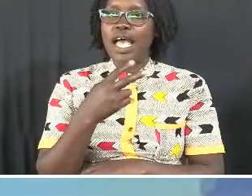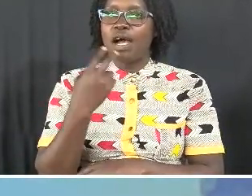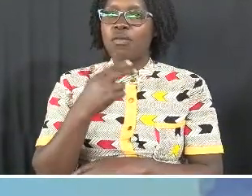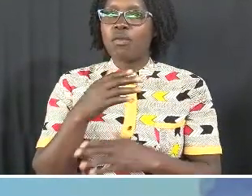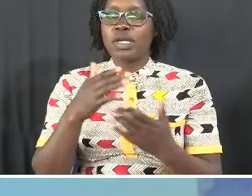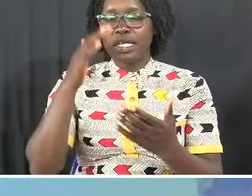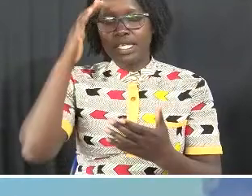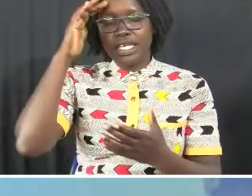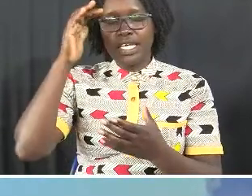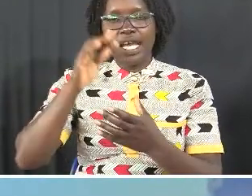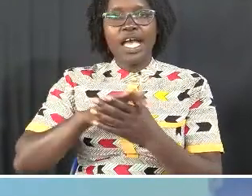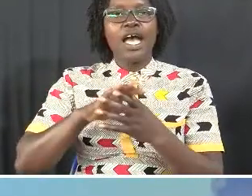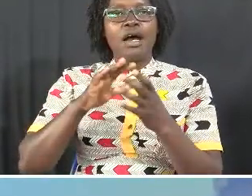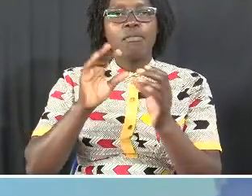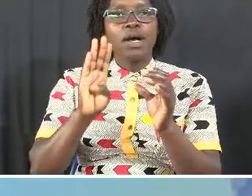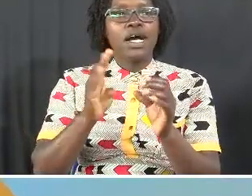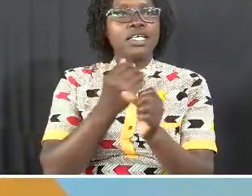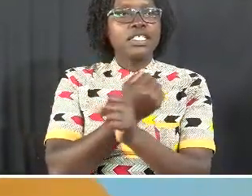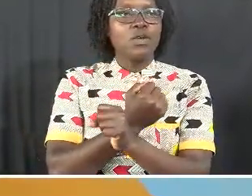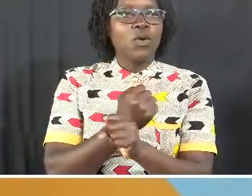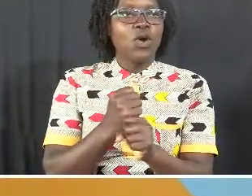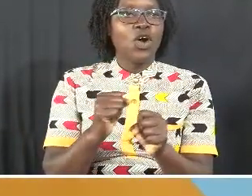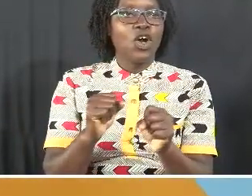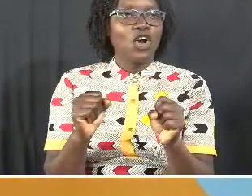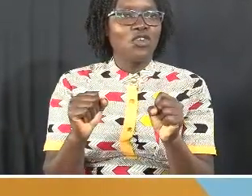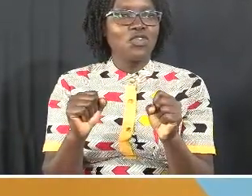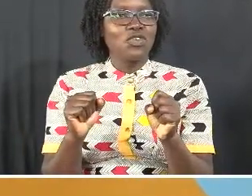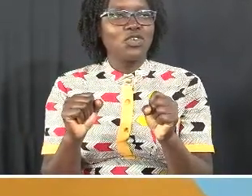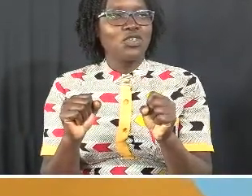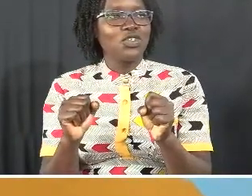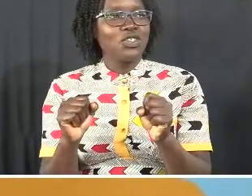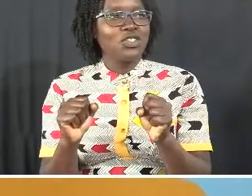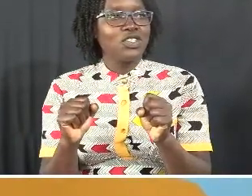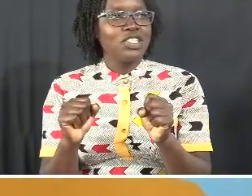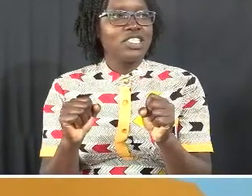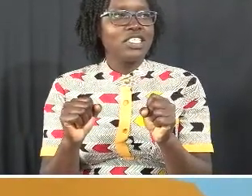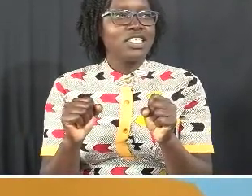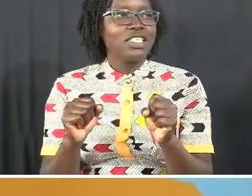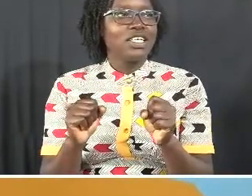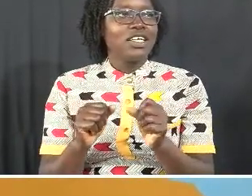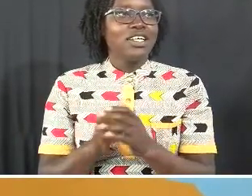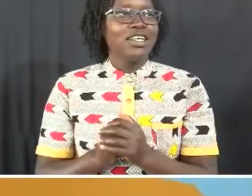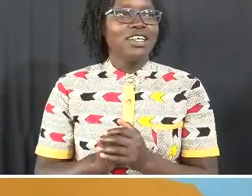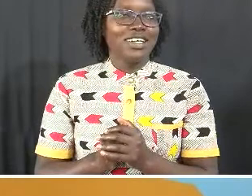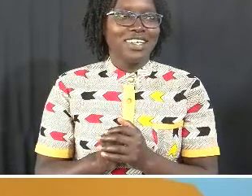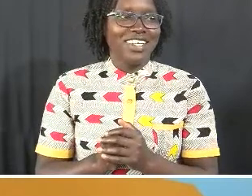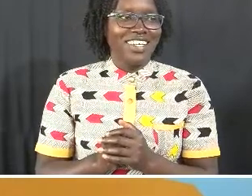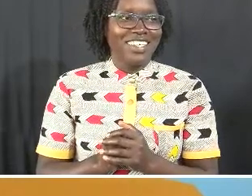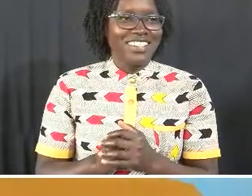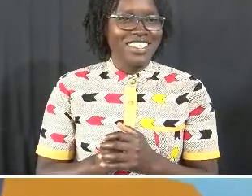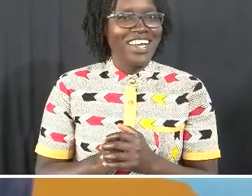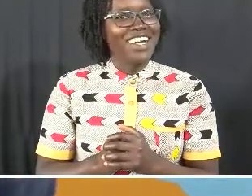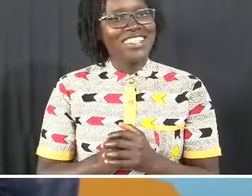yule amwaminie apate wokovu. Come on, sing.